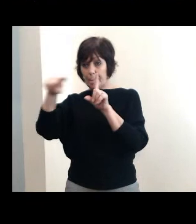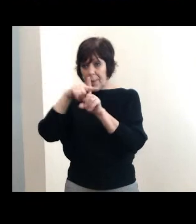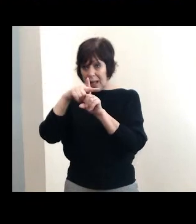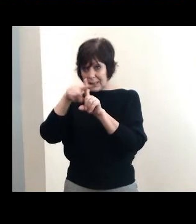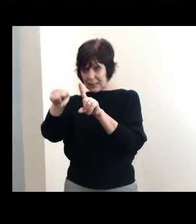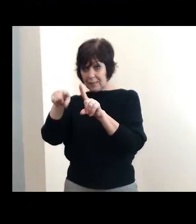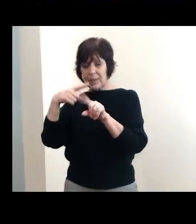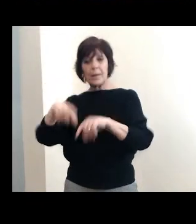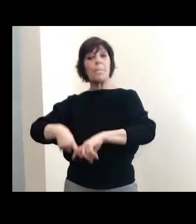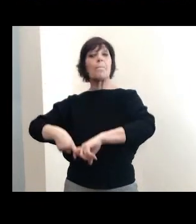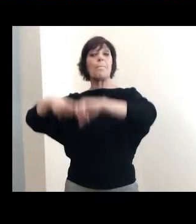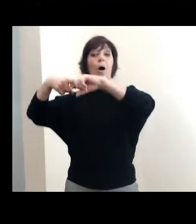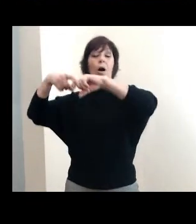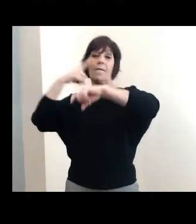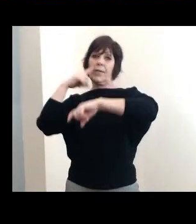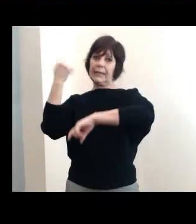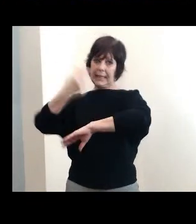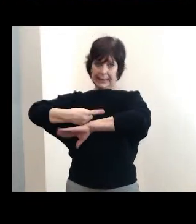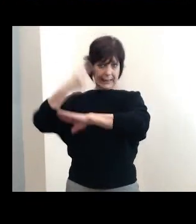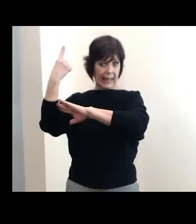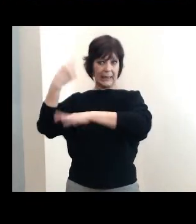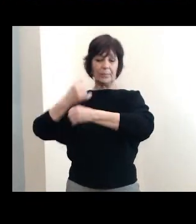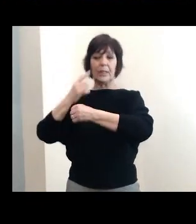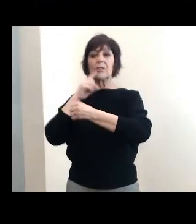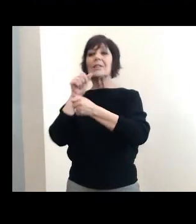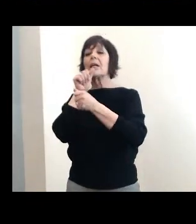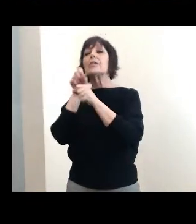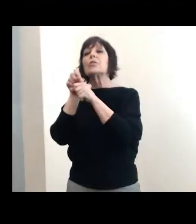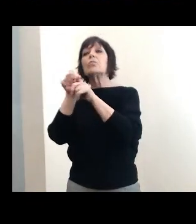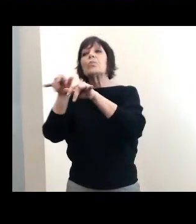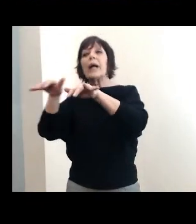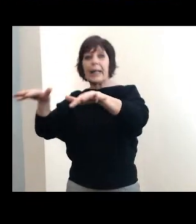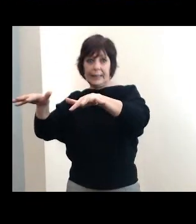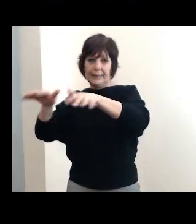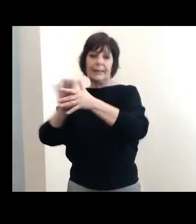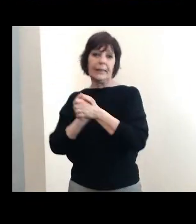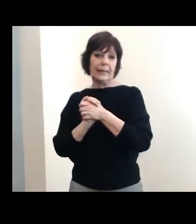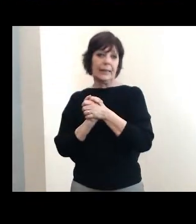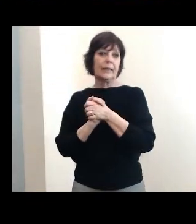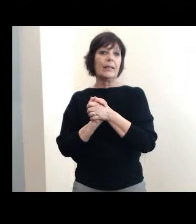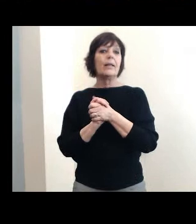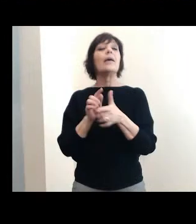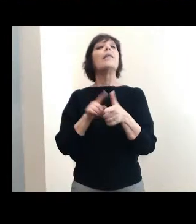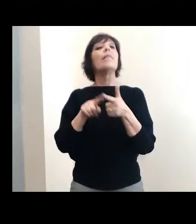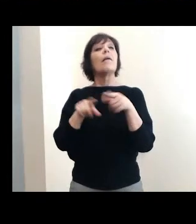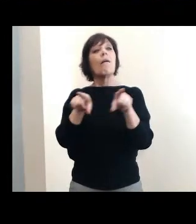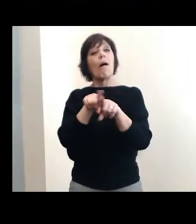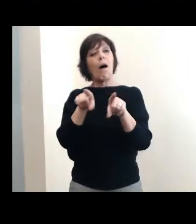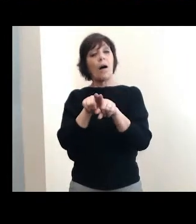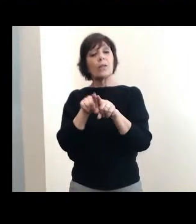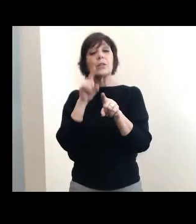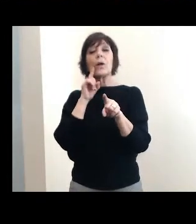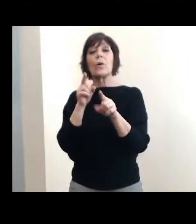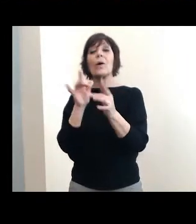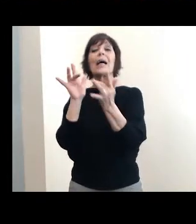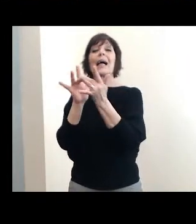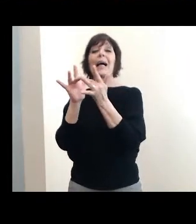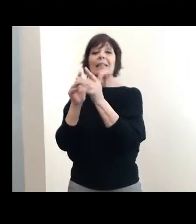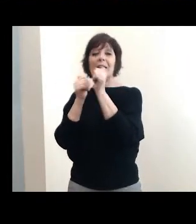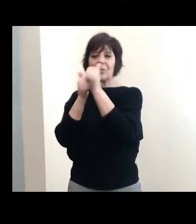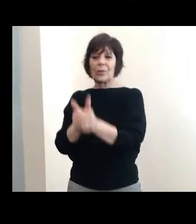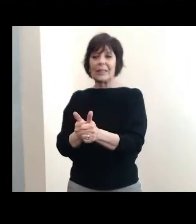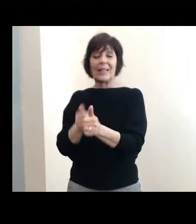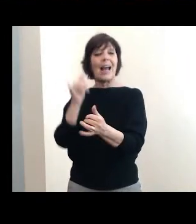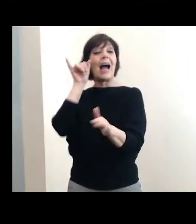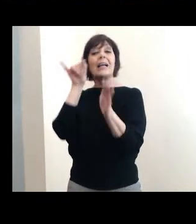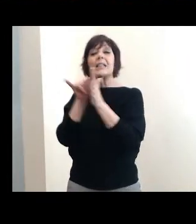days, just to make sure that infection does not spread during that time period. And then we're also doing contact tracing and identifying